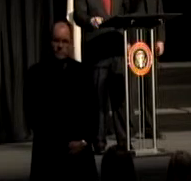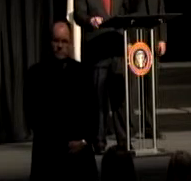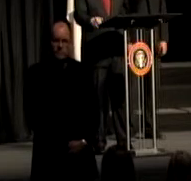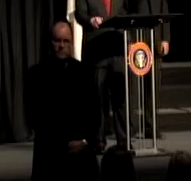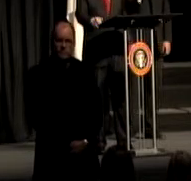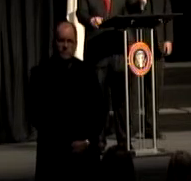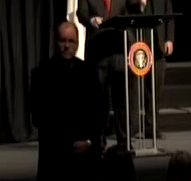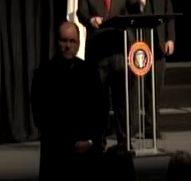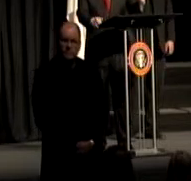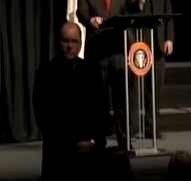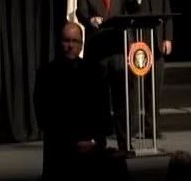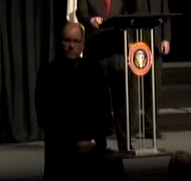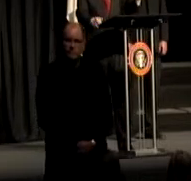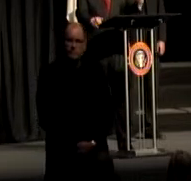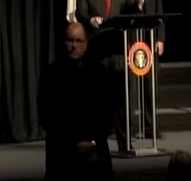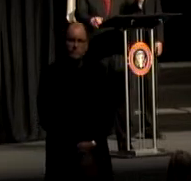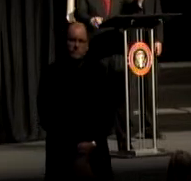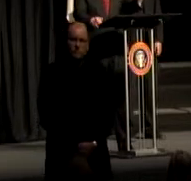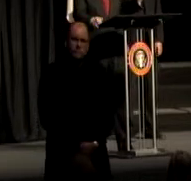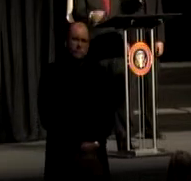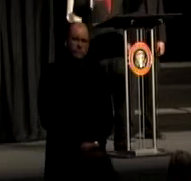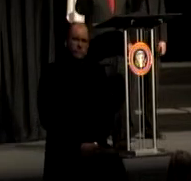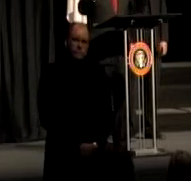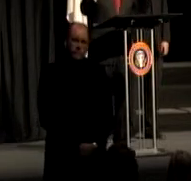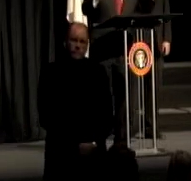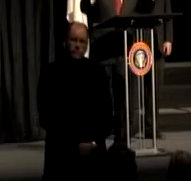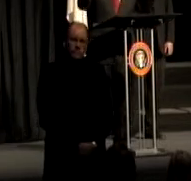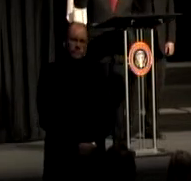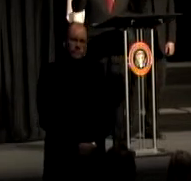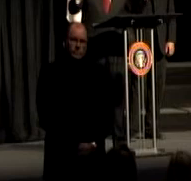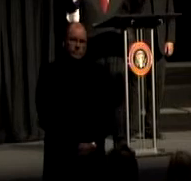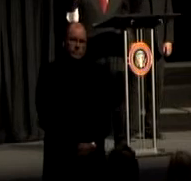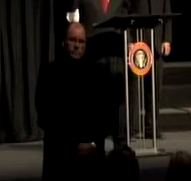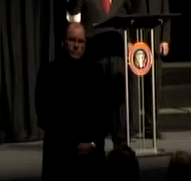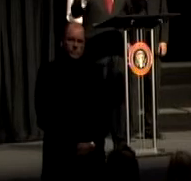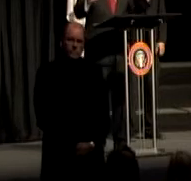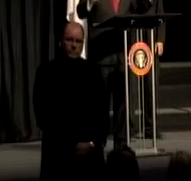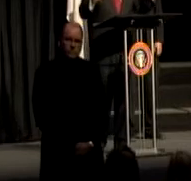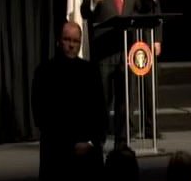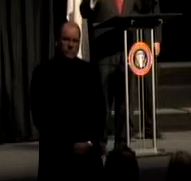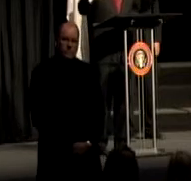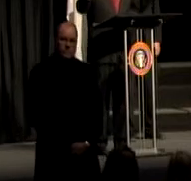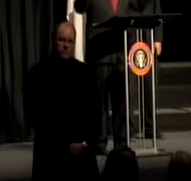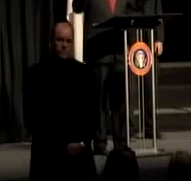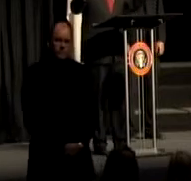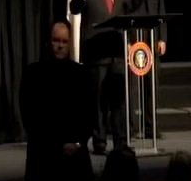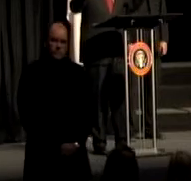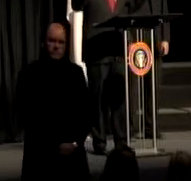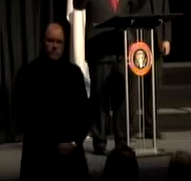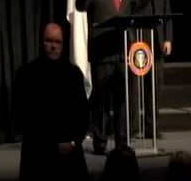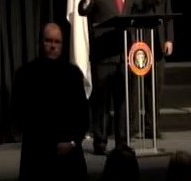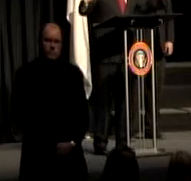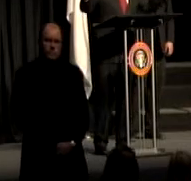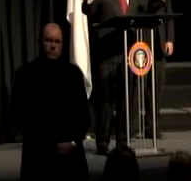whatsoever thing is pure think on these things baptize your mind with the word of God and don't